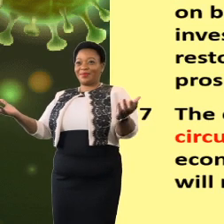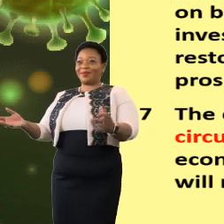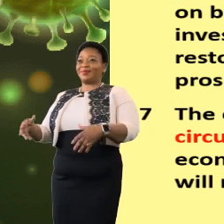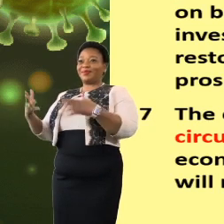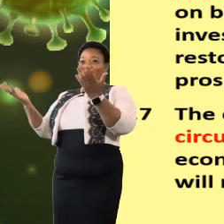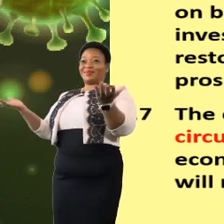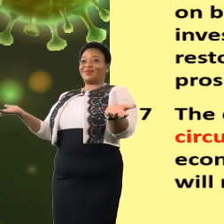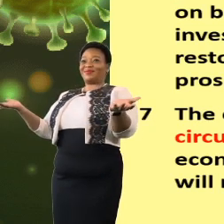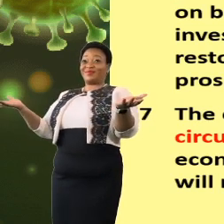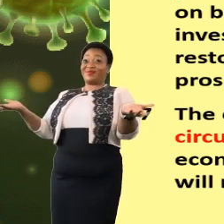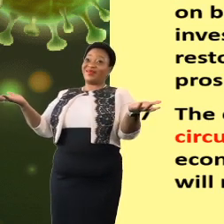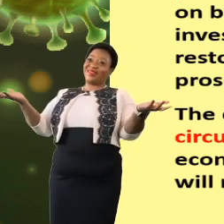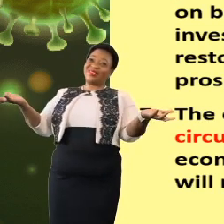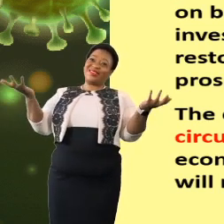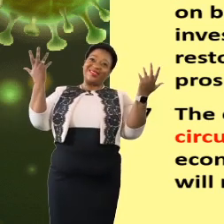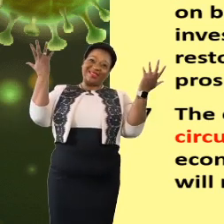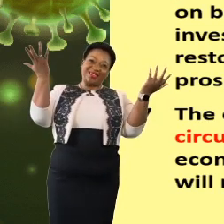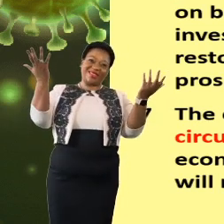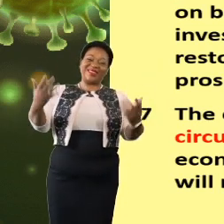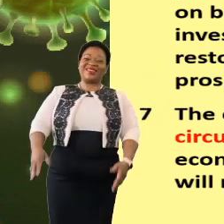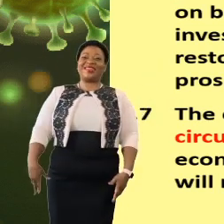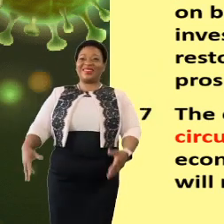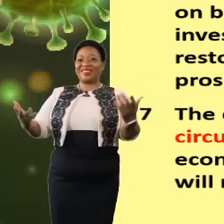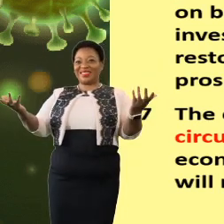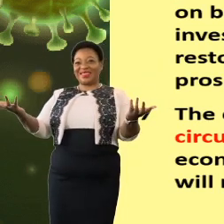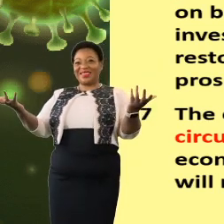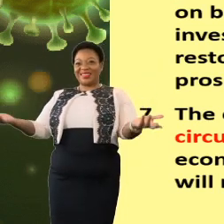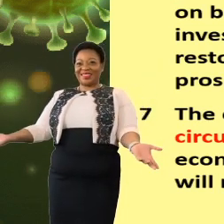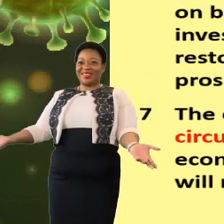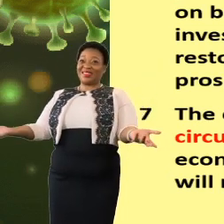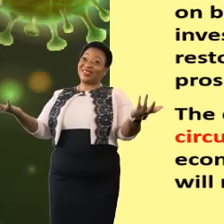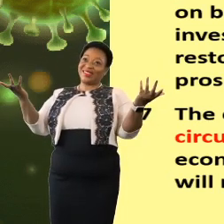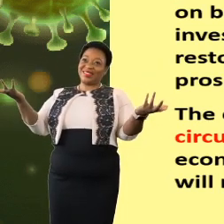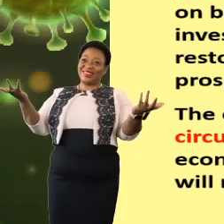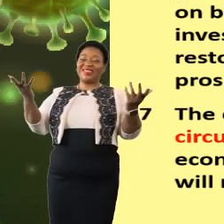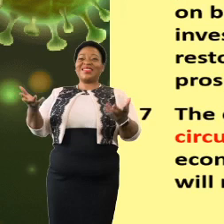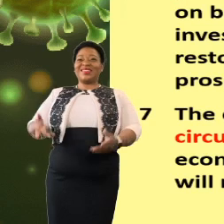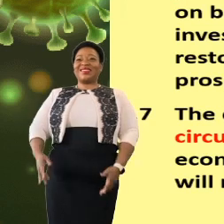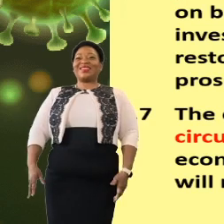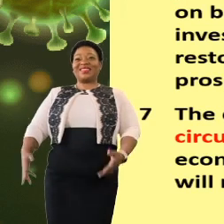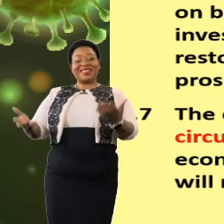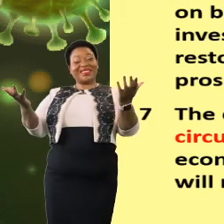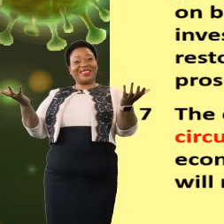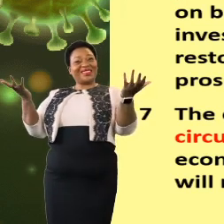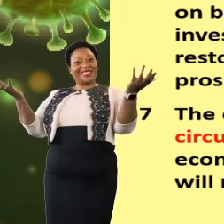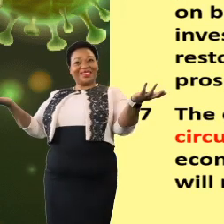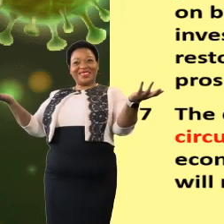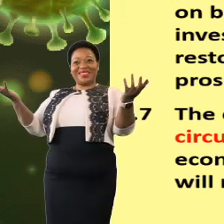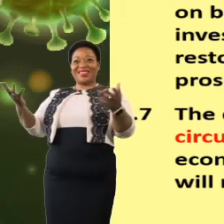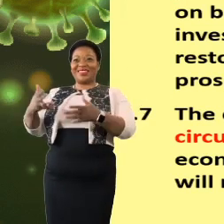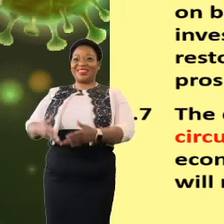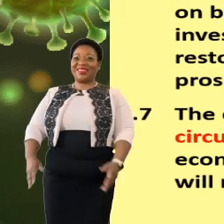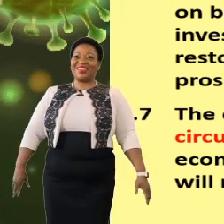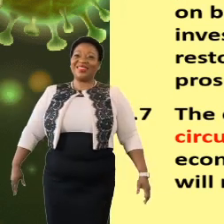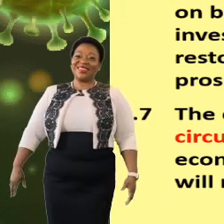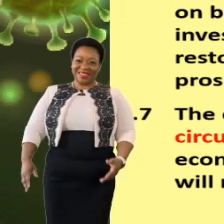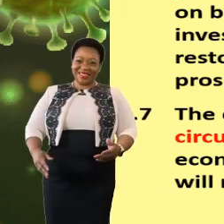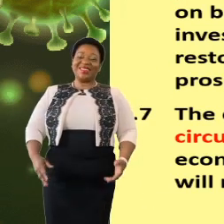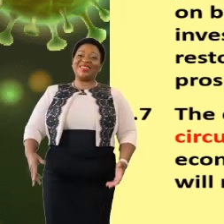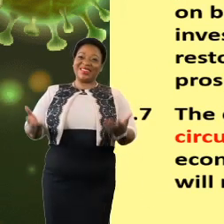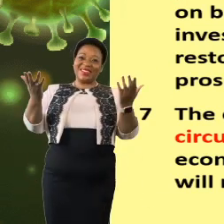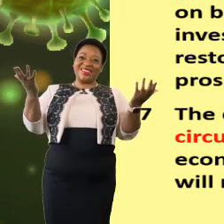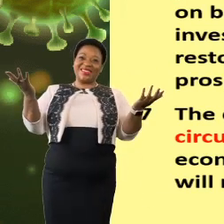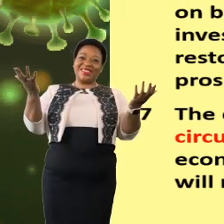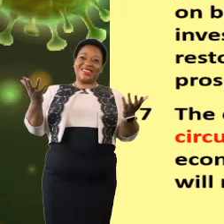losses, of rising unemployment, inequality, we can expect these indicators to move absolutely in the